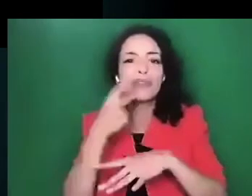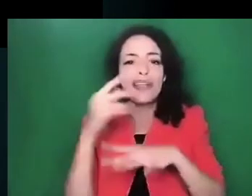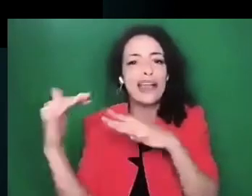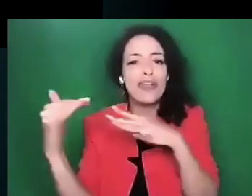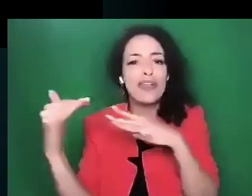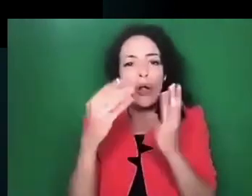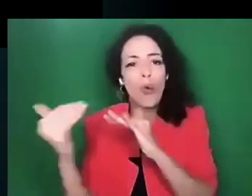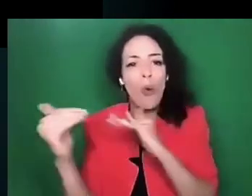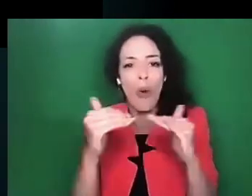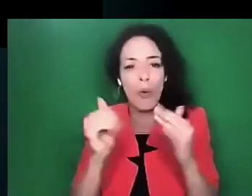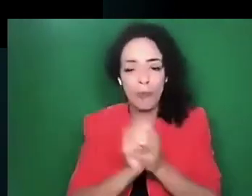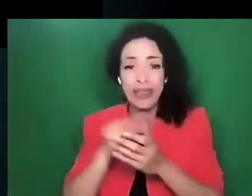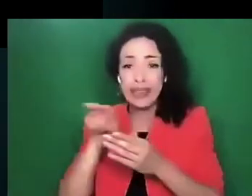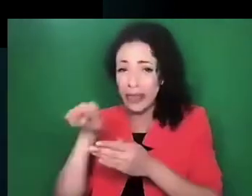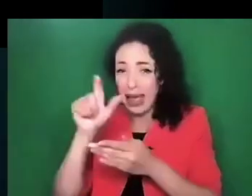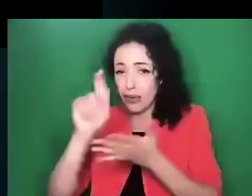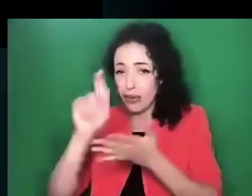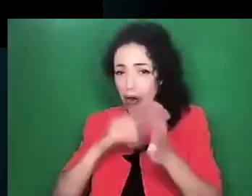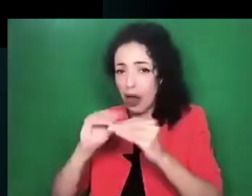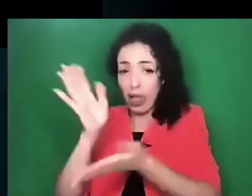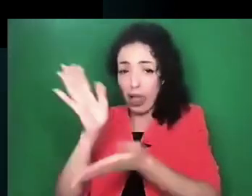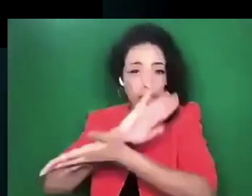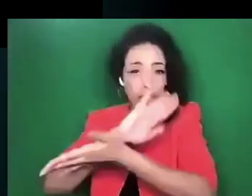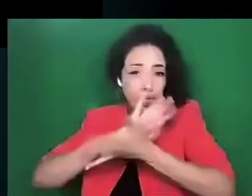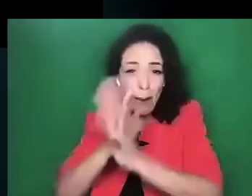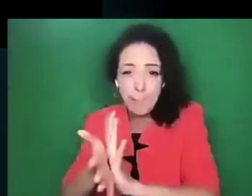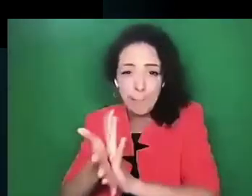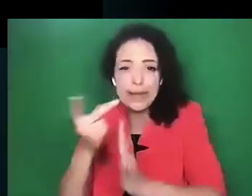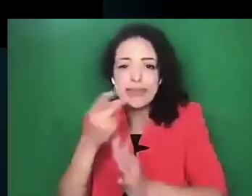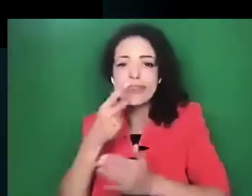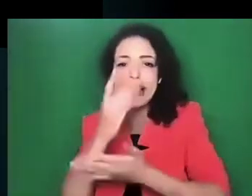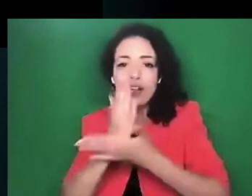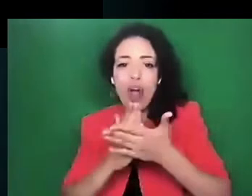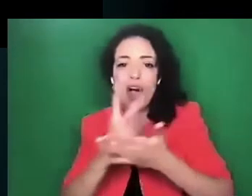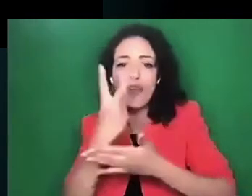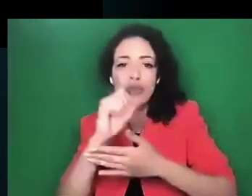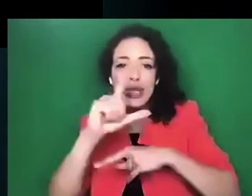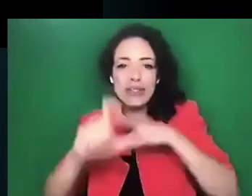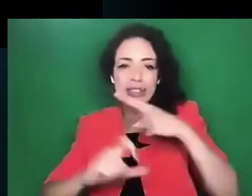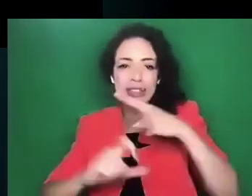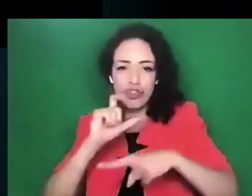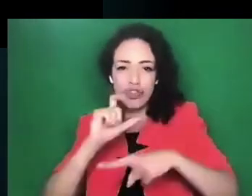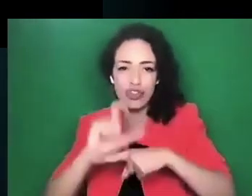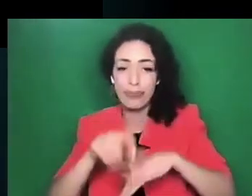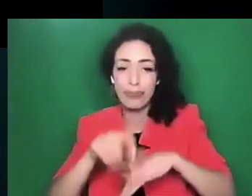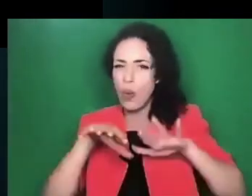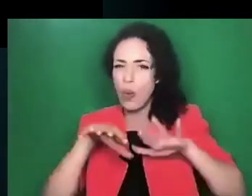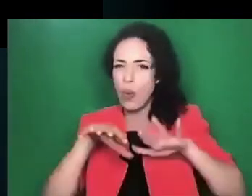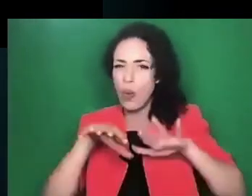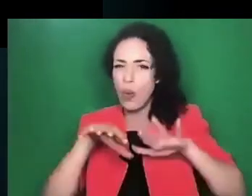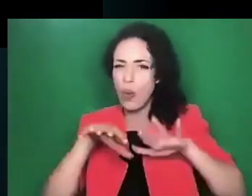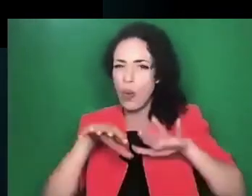second half of the 20th century, we started doing a lot of our archival visits looking for shreds and